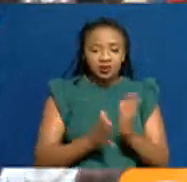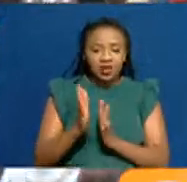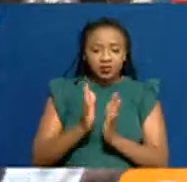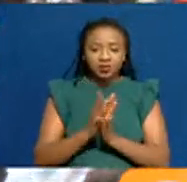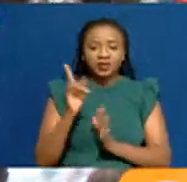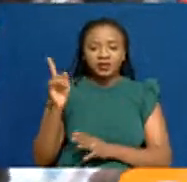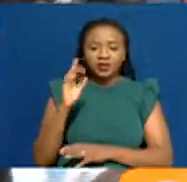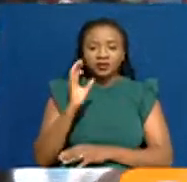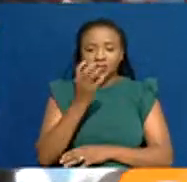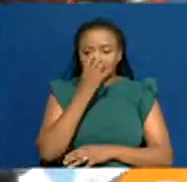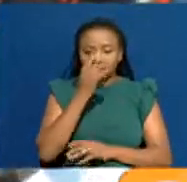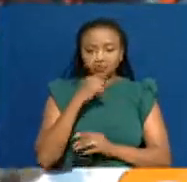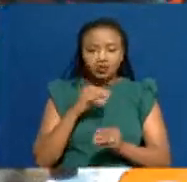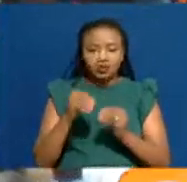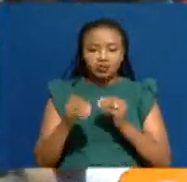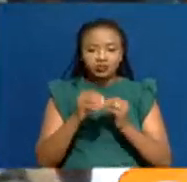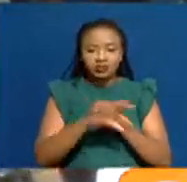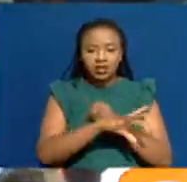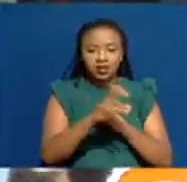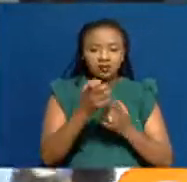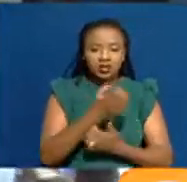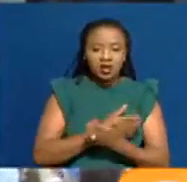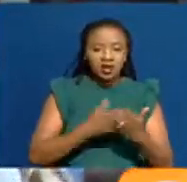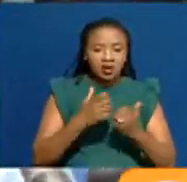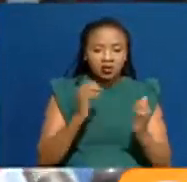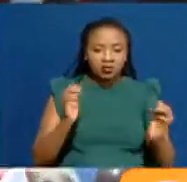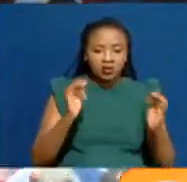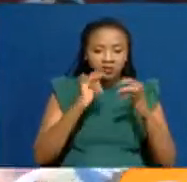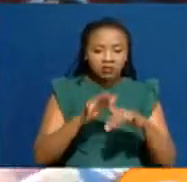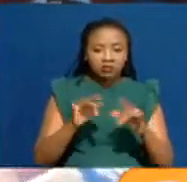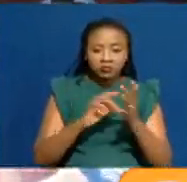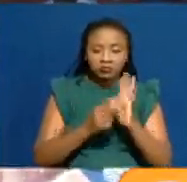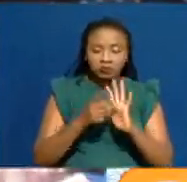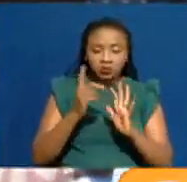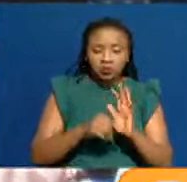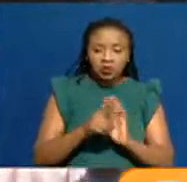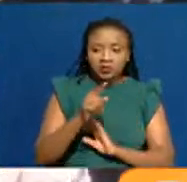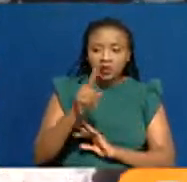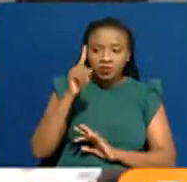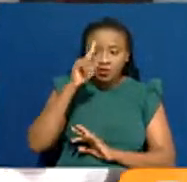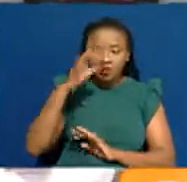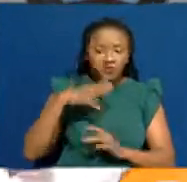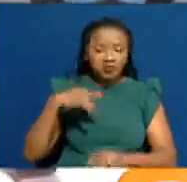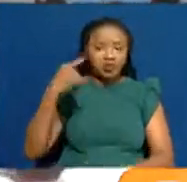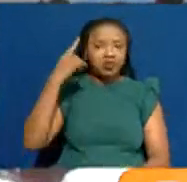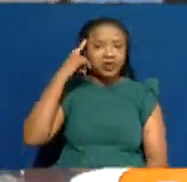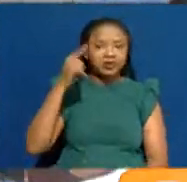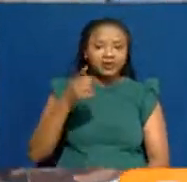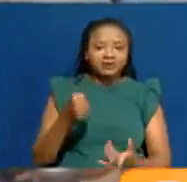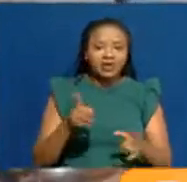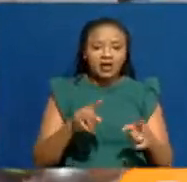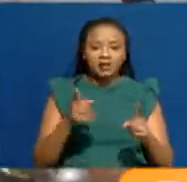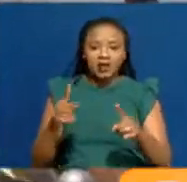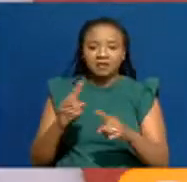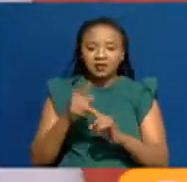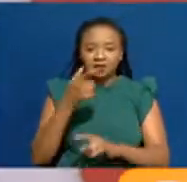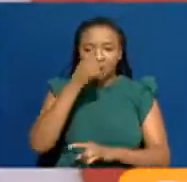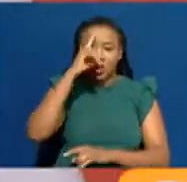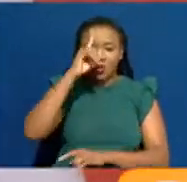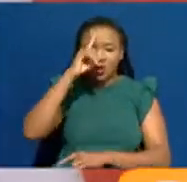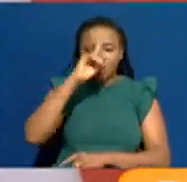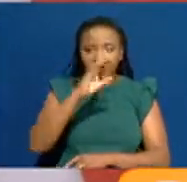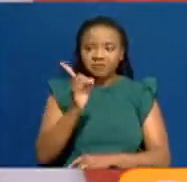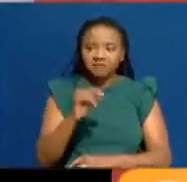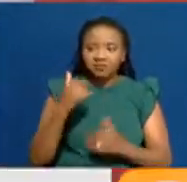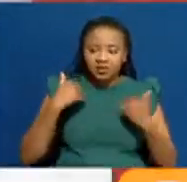County Economic Forum. There are not accidents. Now people might be thinking these things are happening accidentally. I